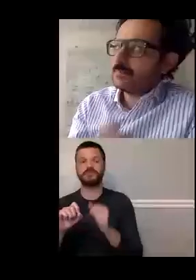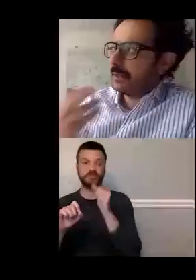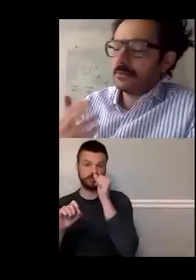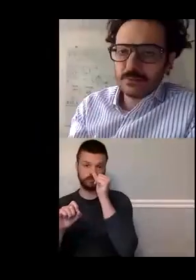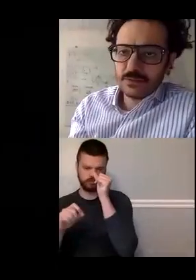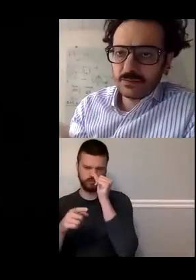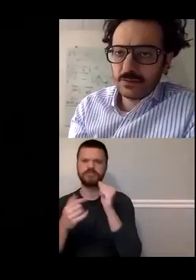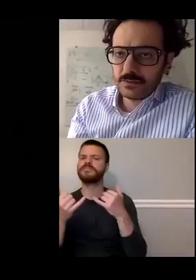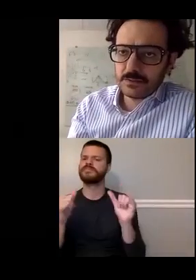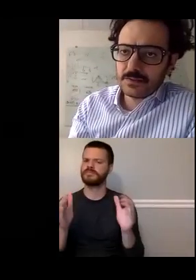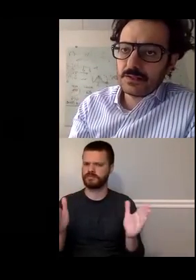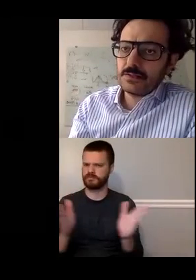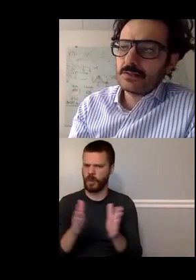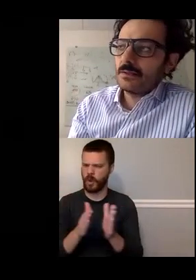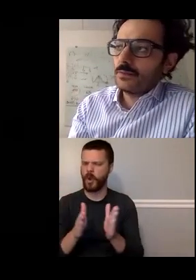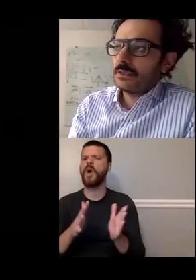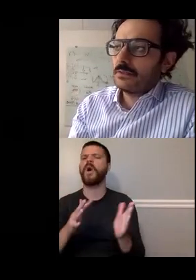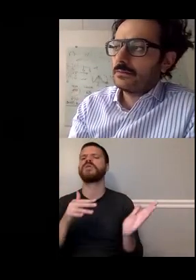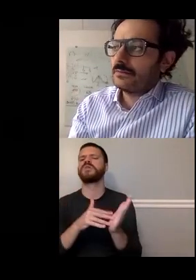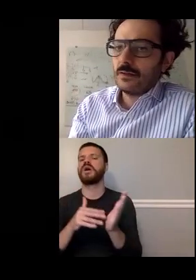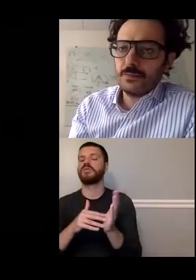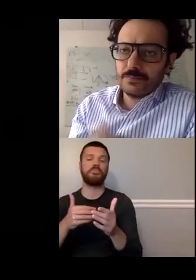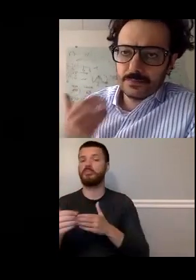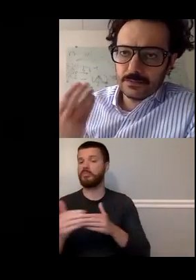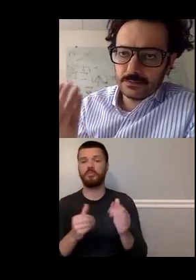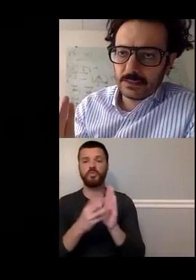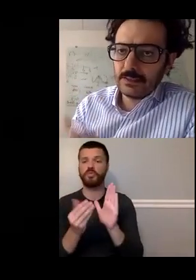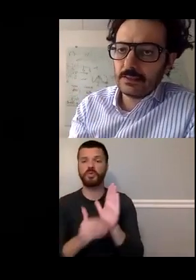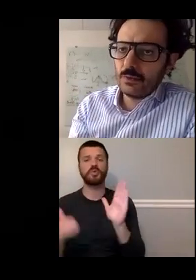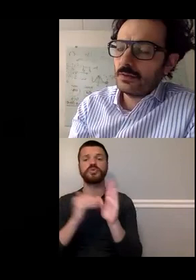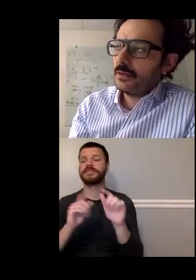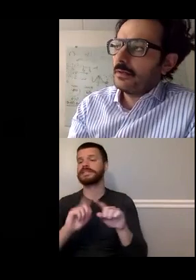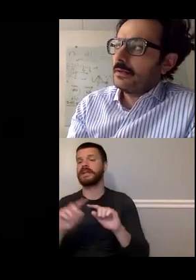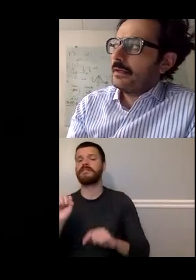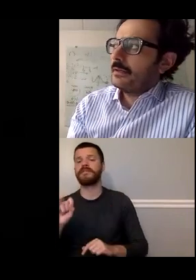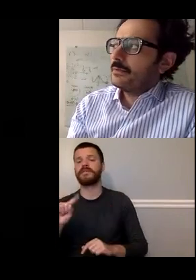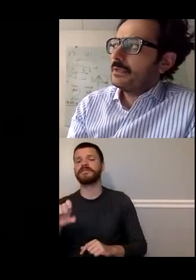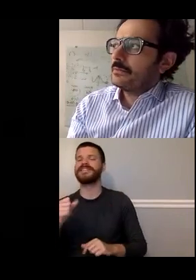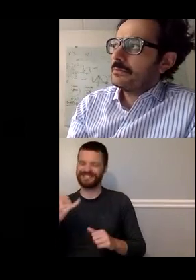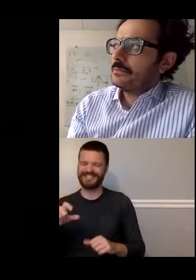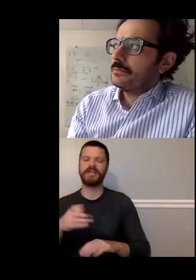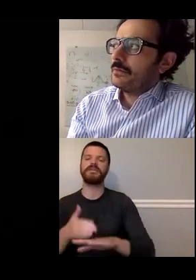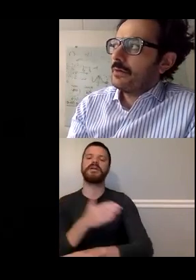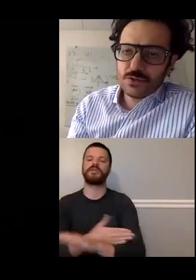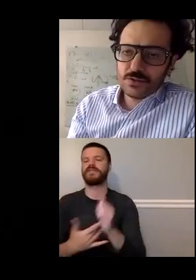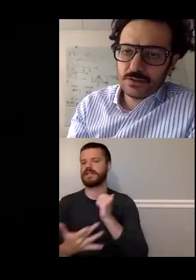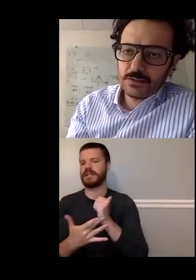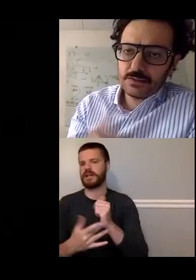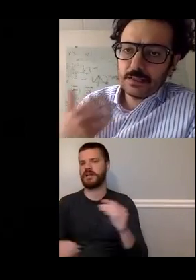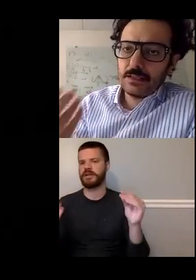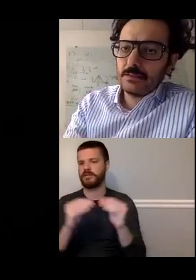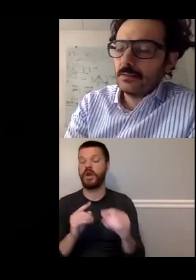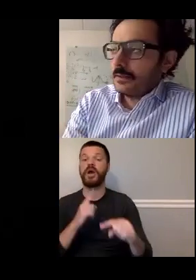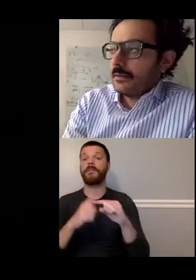still, despite the reproducibility across sites. We need to develop the technique more, and we need to do larger